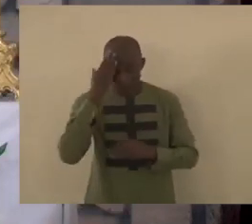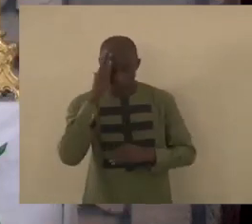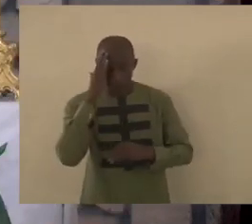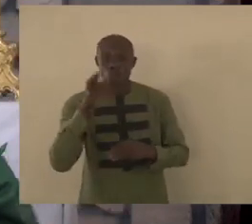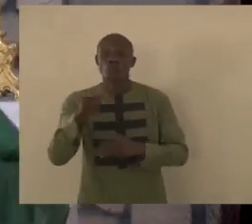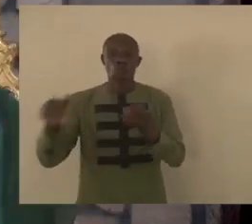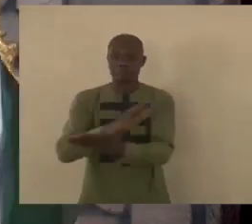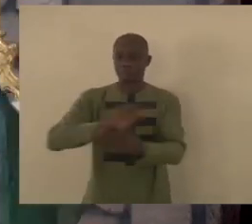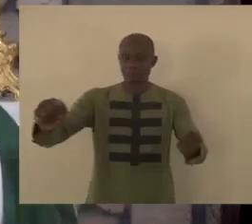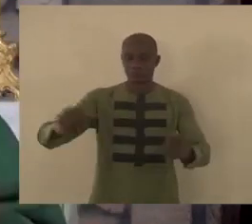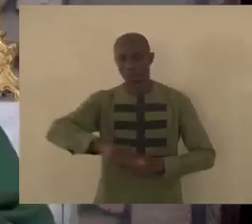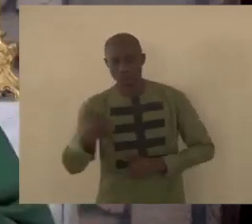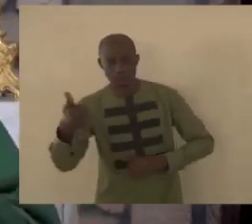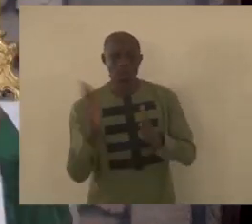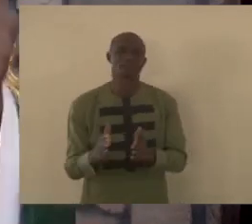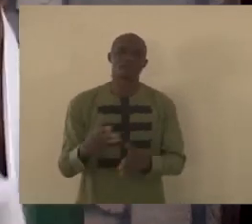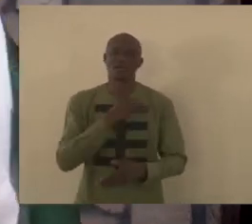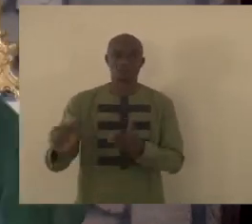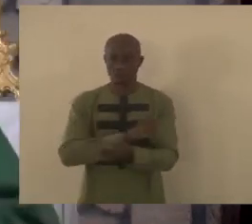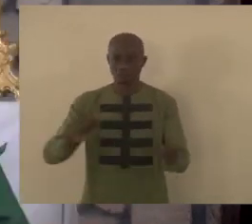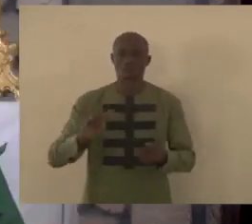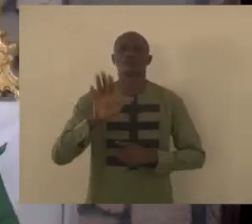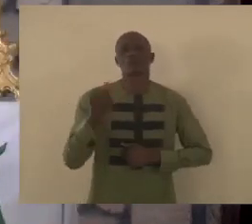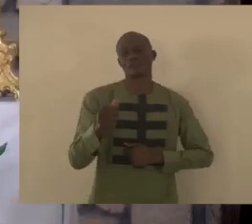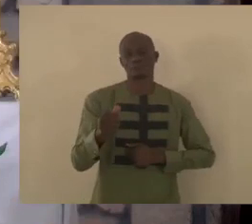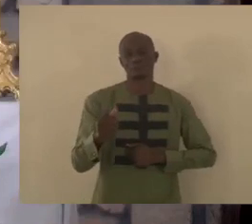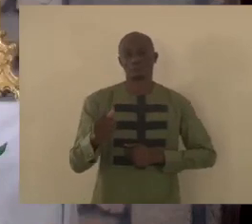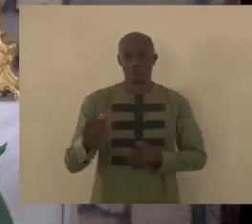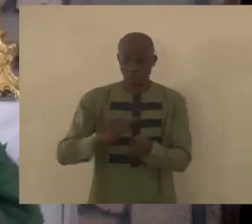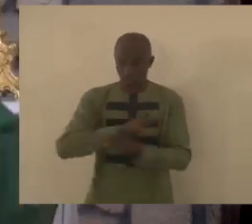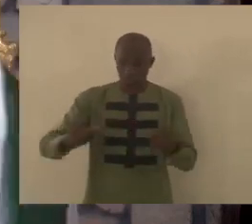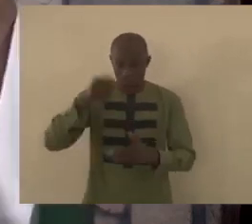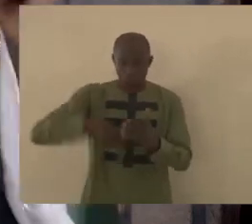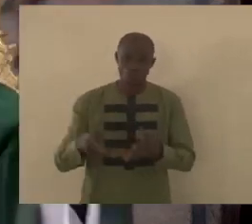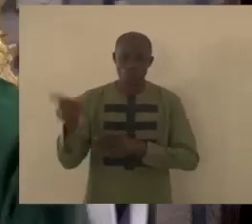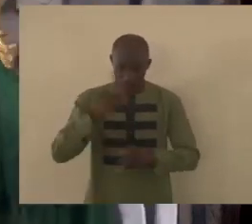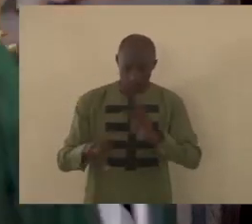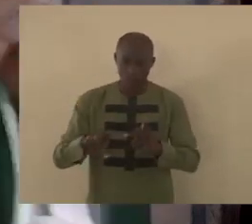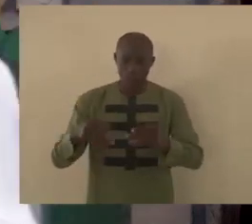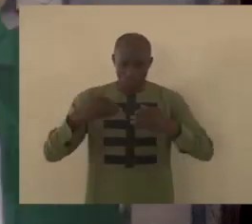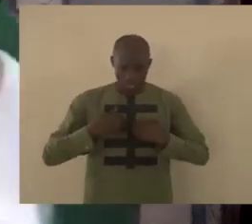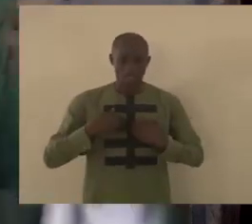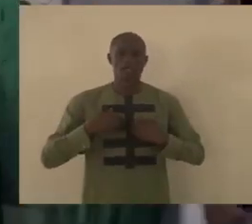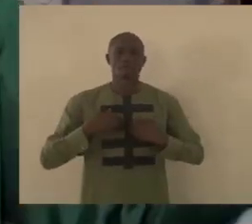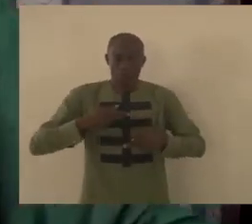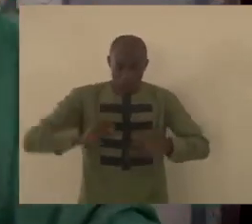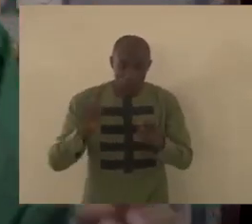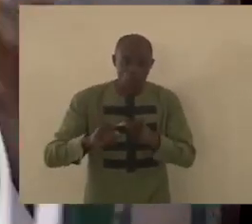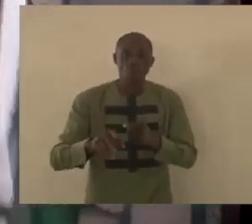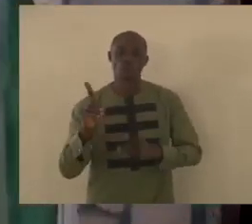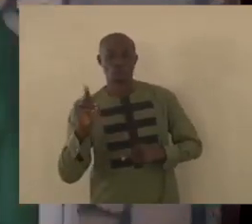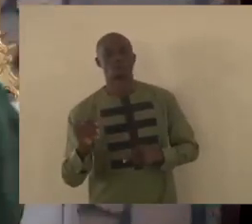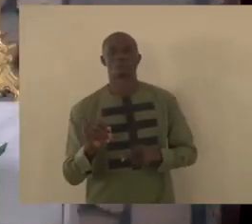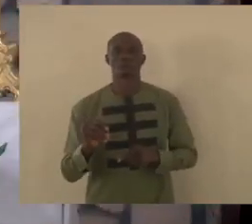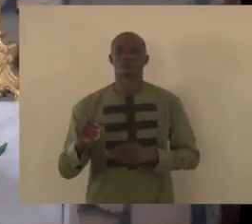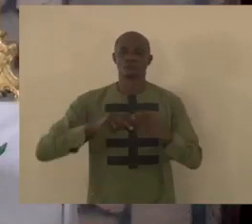do? You will destroy others. And you will destroy yourself. You will destroy what people have spent their entire life trying to do